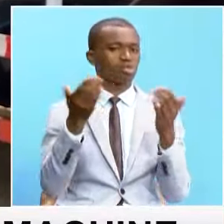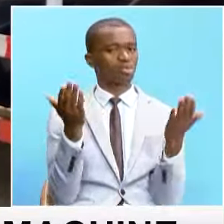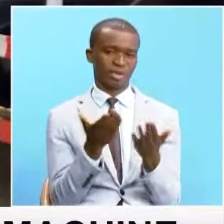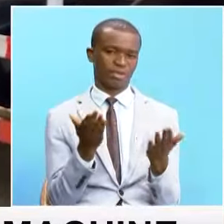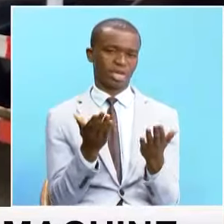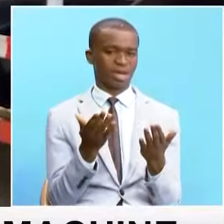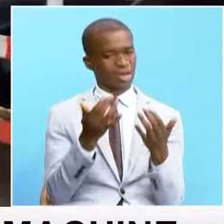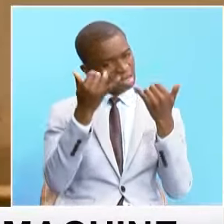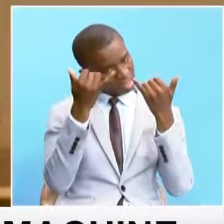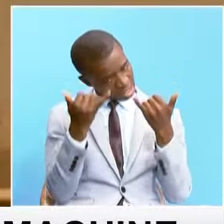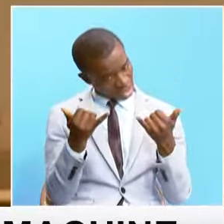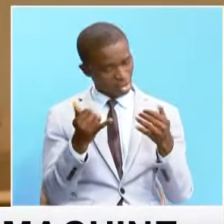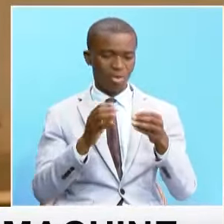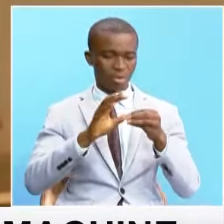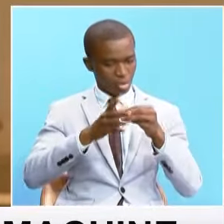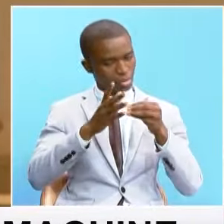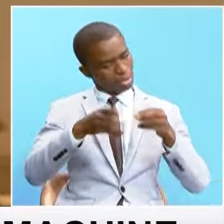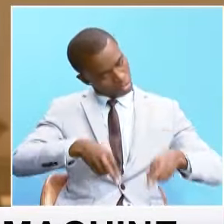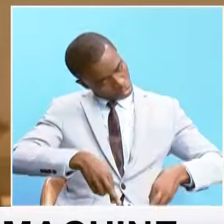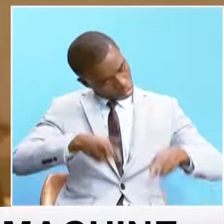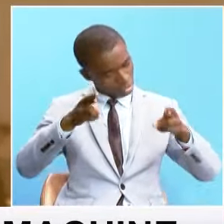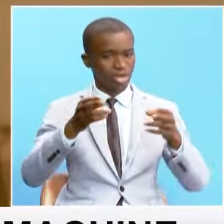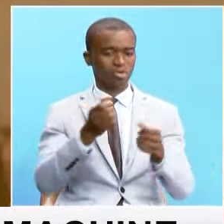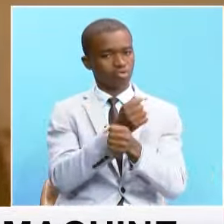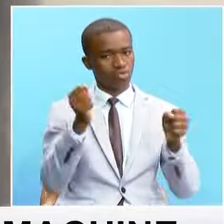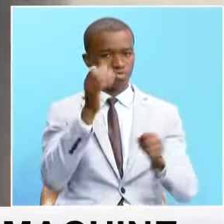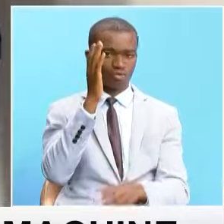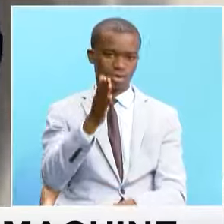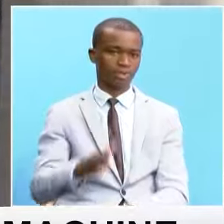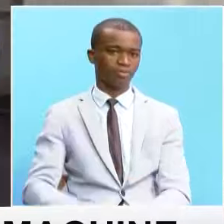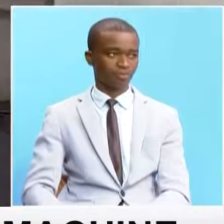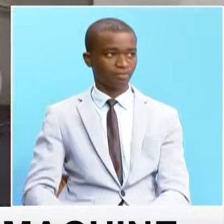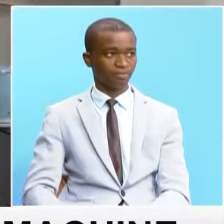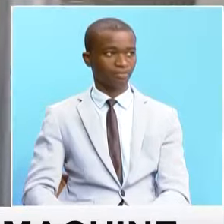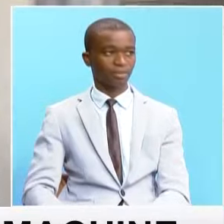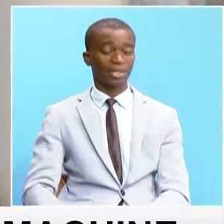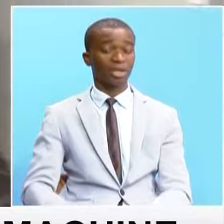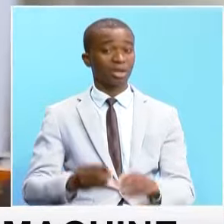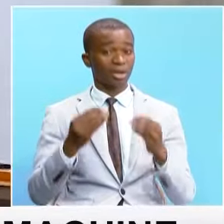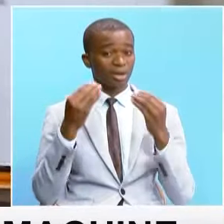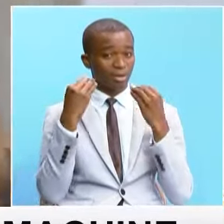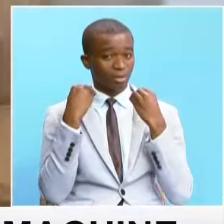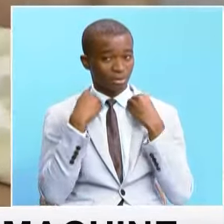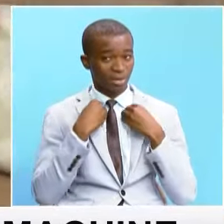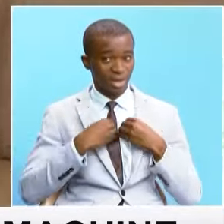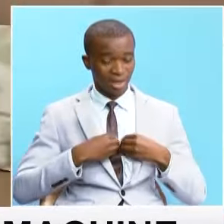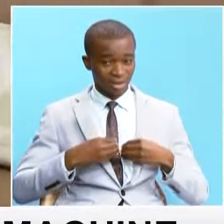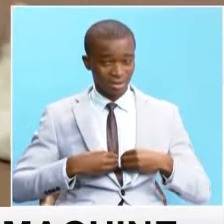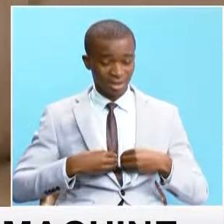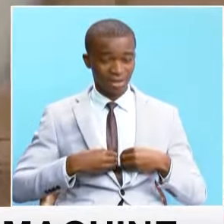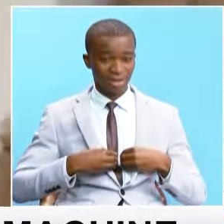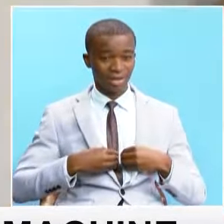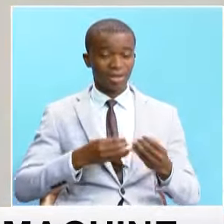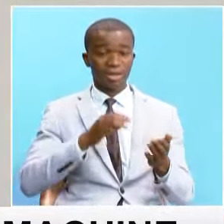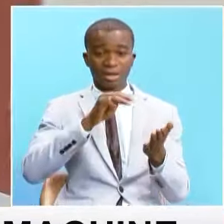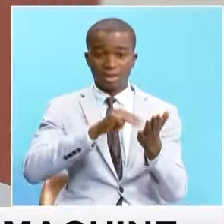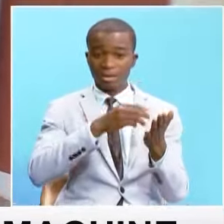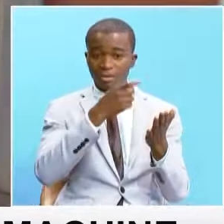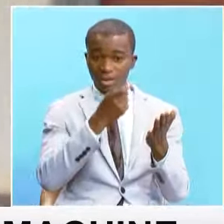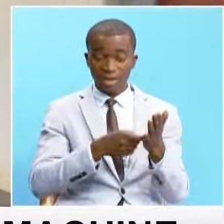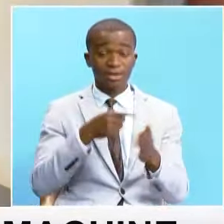responded to and tackled. Mansa Mayor Jiko Msuku has expressed happiness at the successful purchase of the equipment, which now